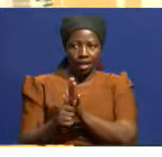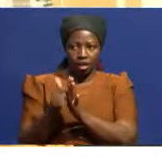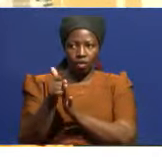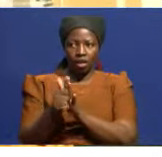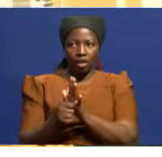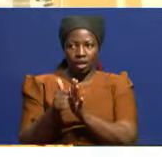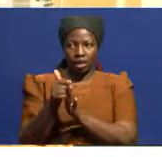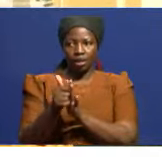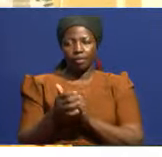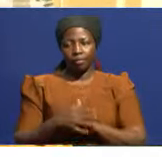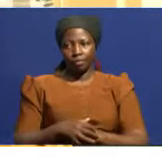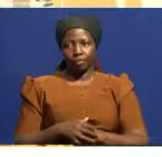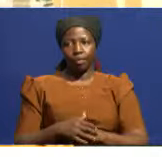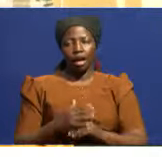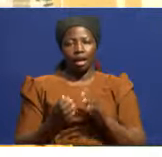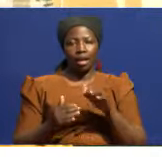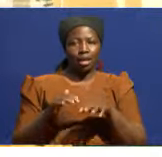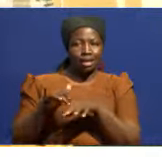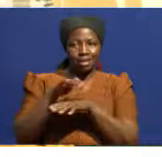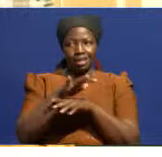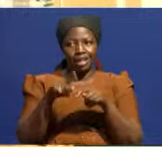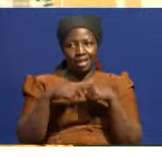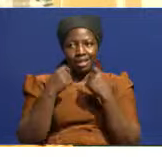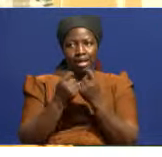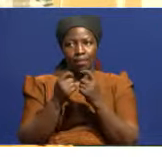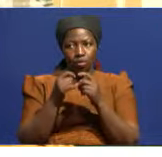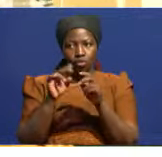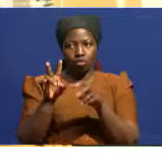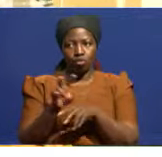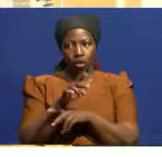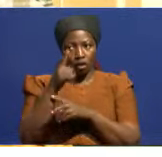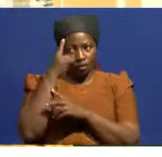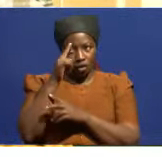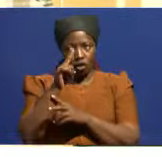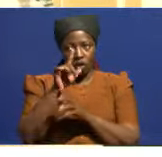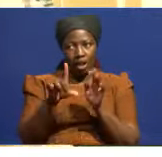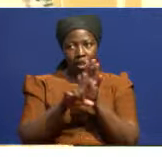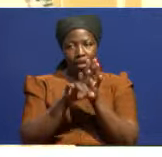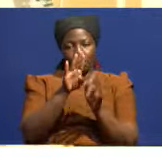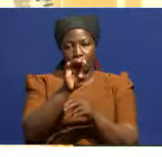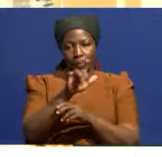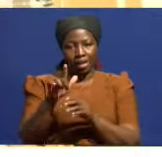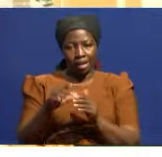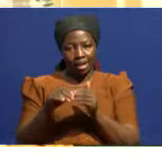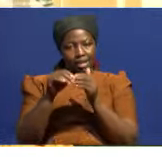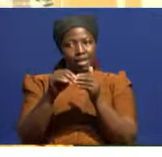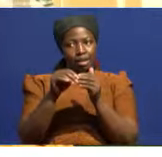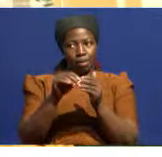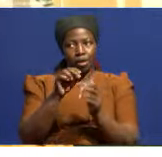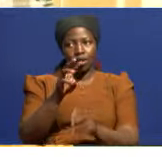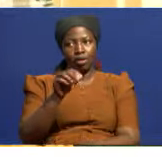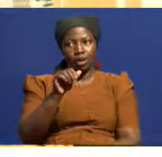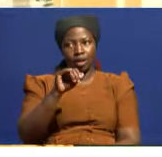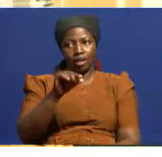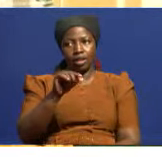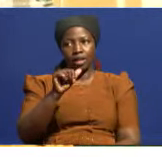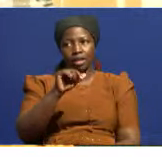I set up a task force to look at the legal bills. It was headed by Kamodo Waiganjo. Unfortunately, during the work of the task